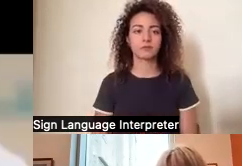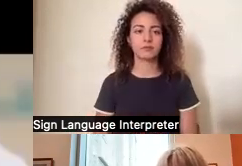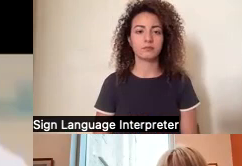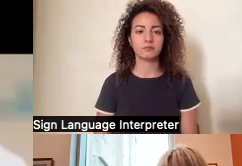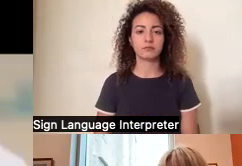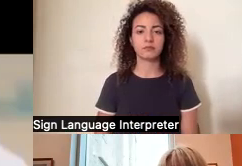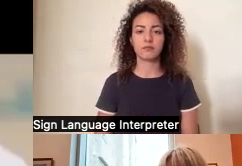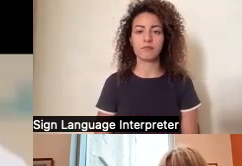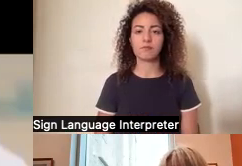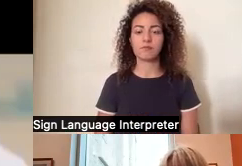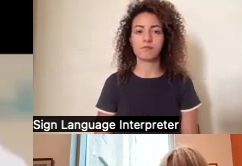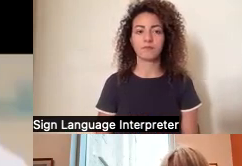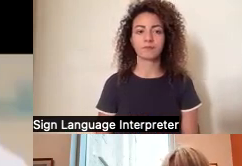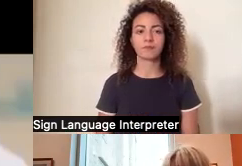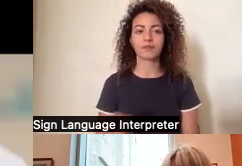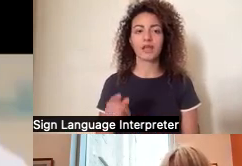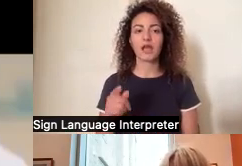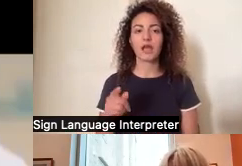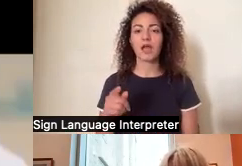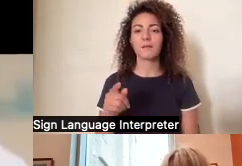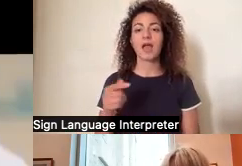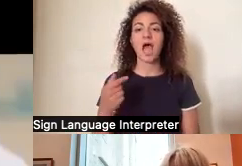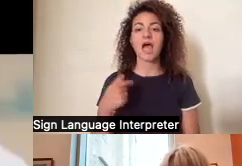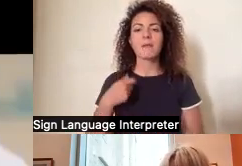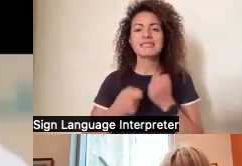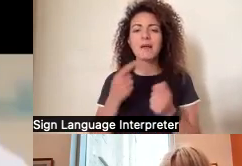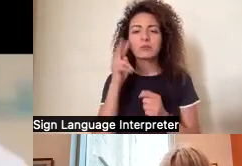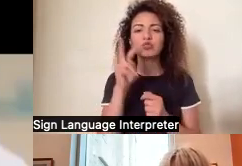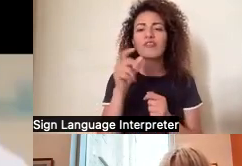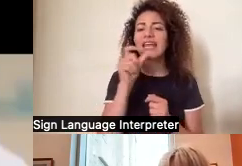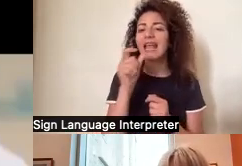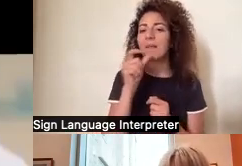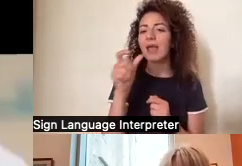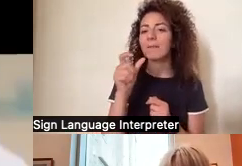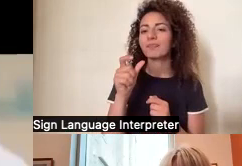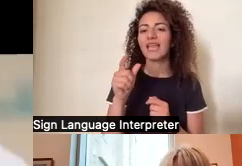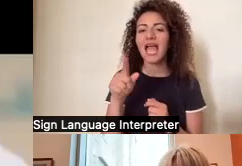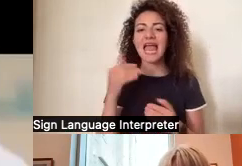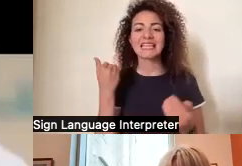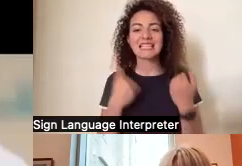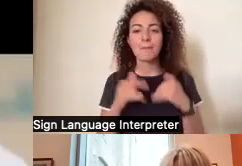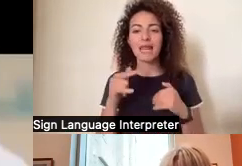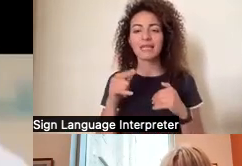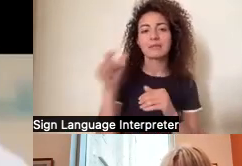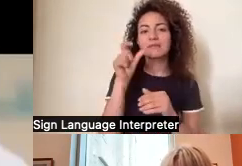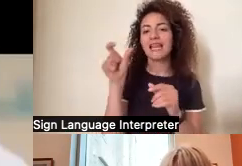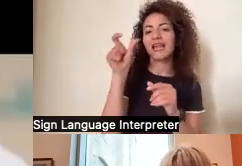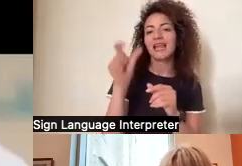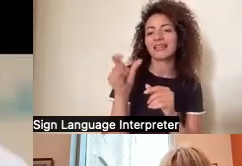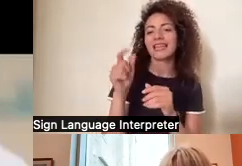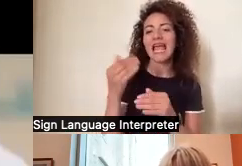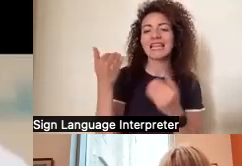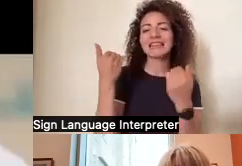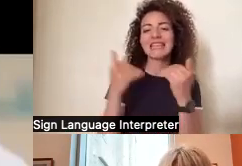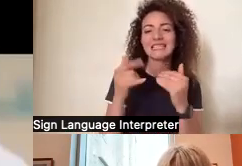So I use the term disability, and you can see that dis is in brackets there. And because disability